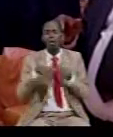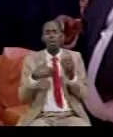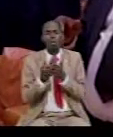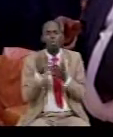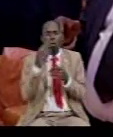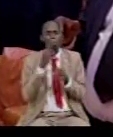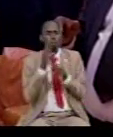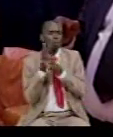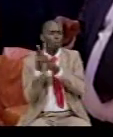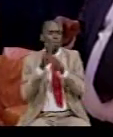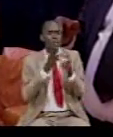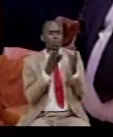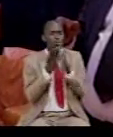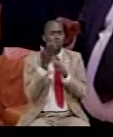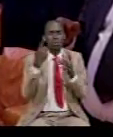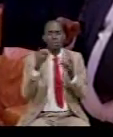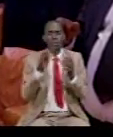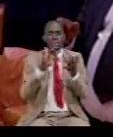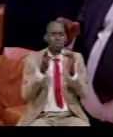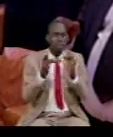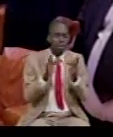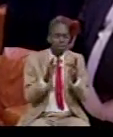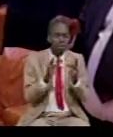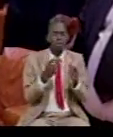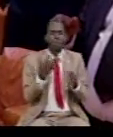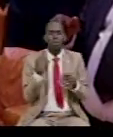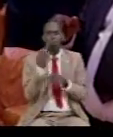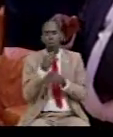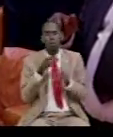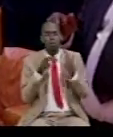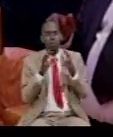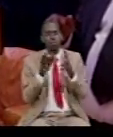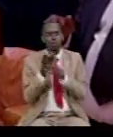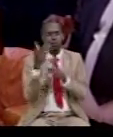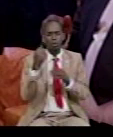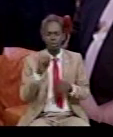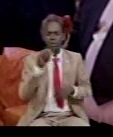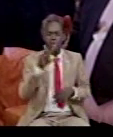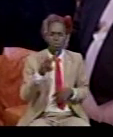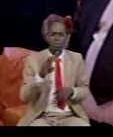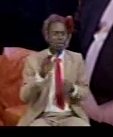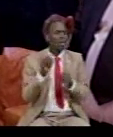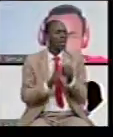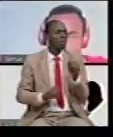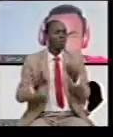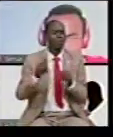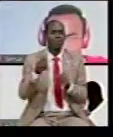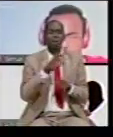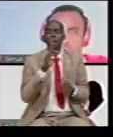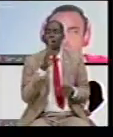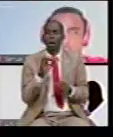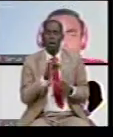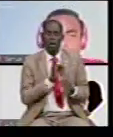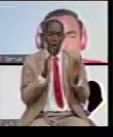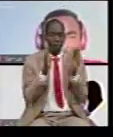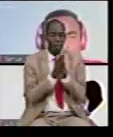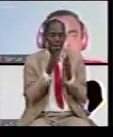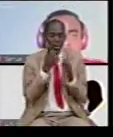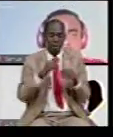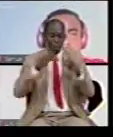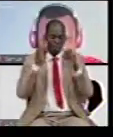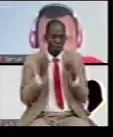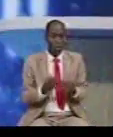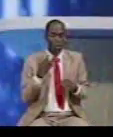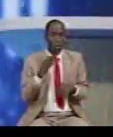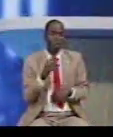online, and those over the radio, television, anywhere you are, I pray the power of